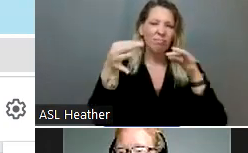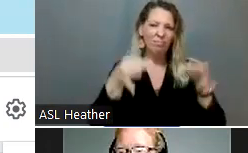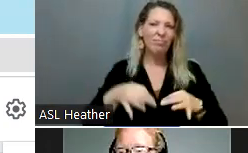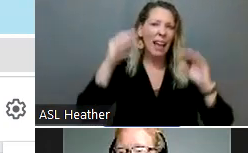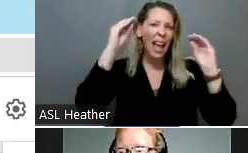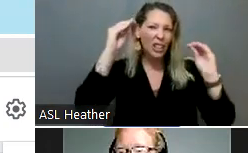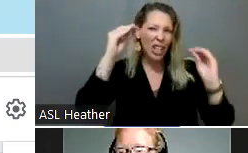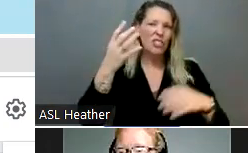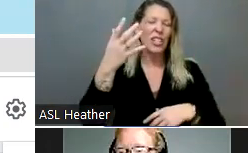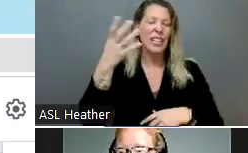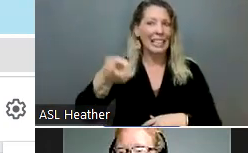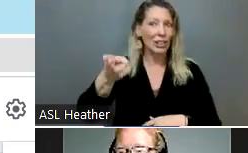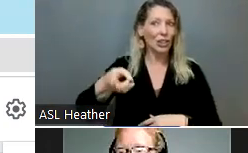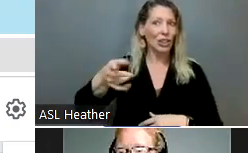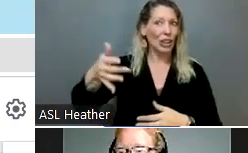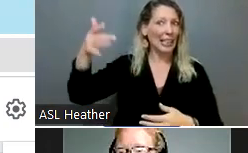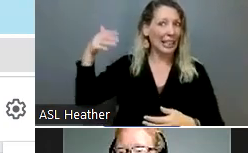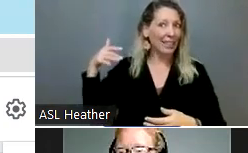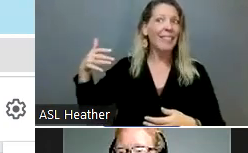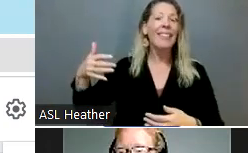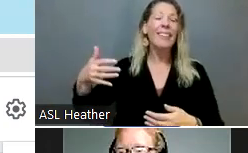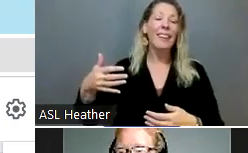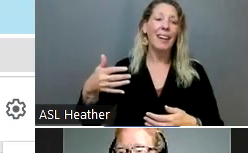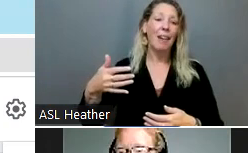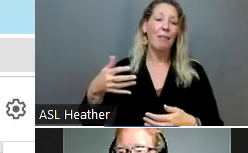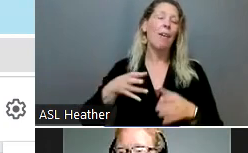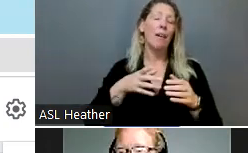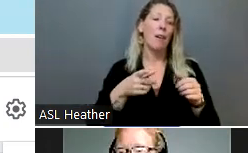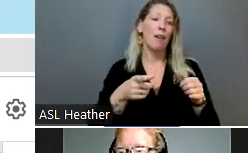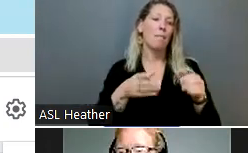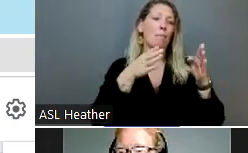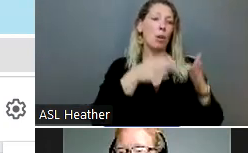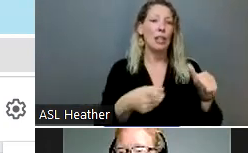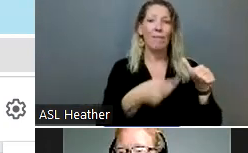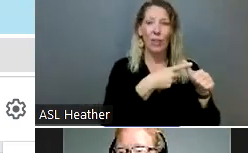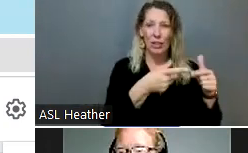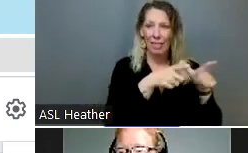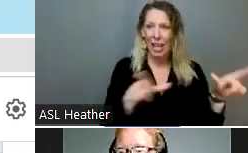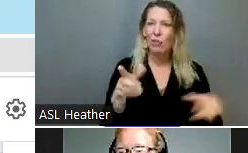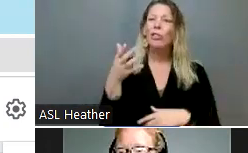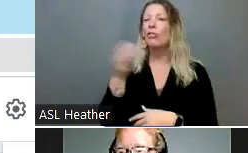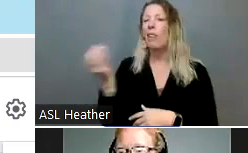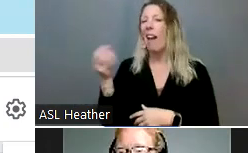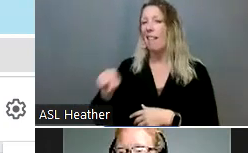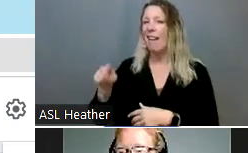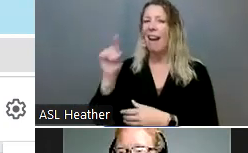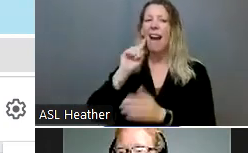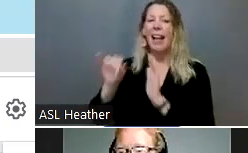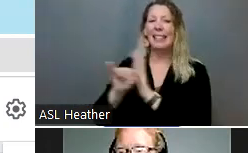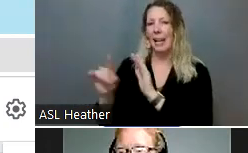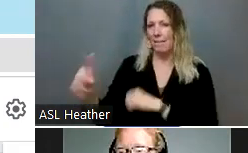education on the history of person-first language and identity-first language here.